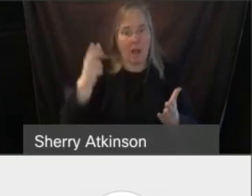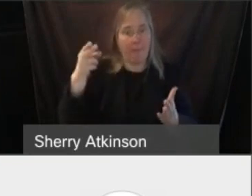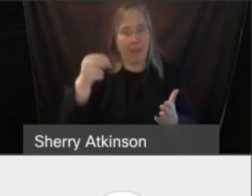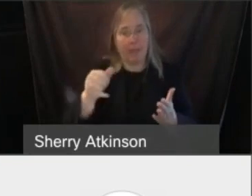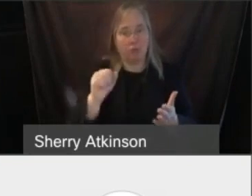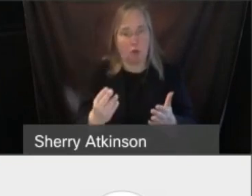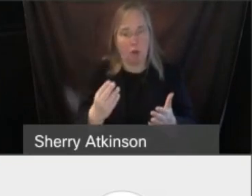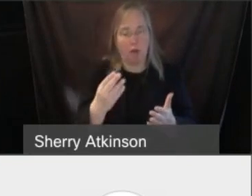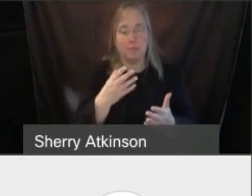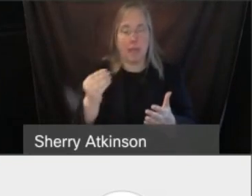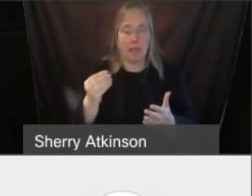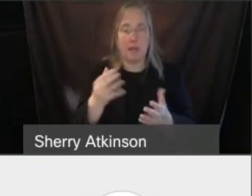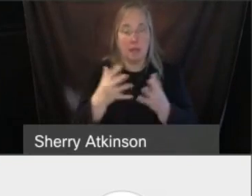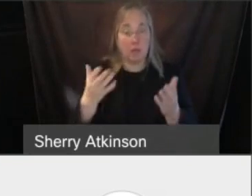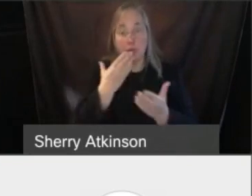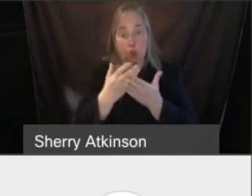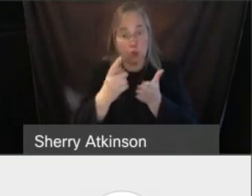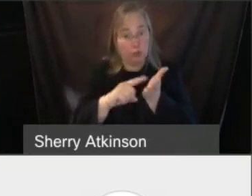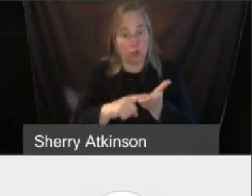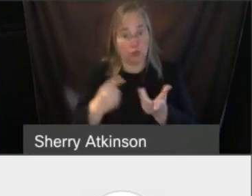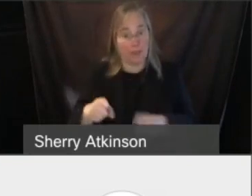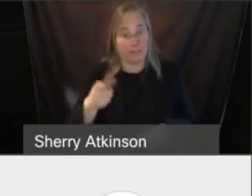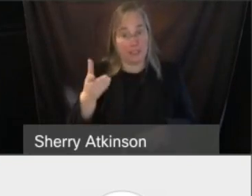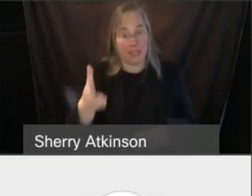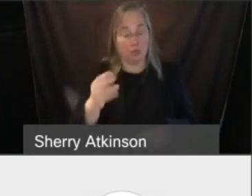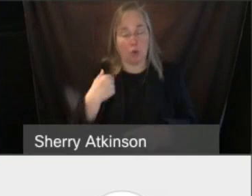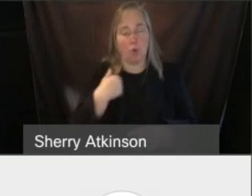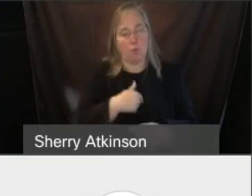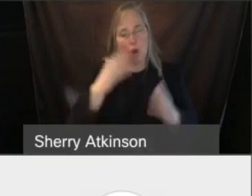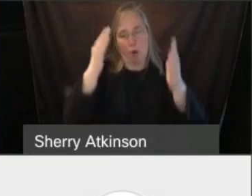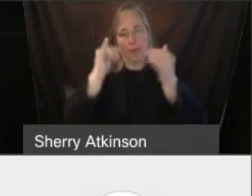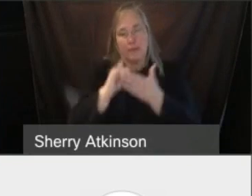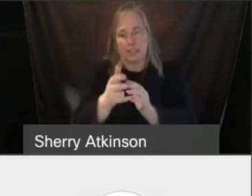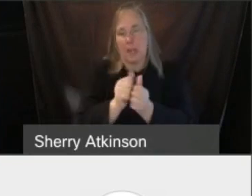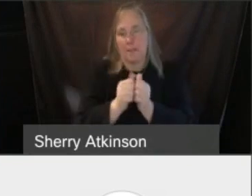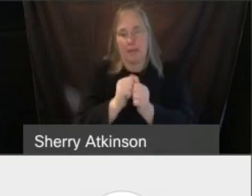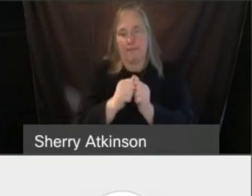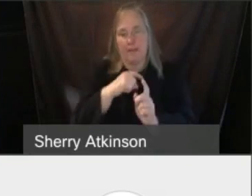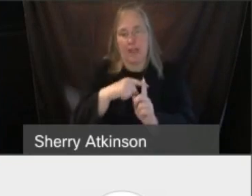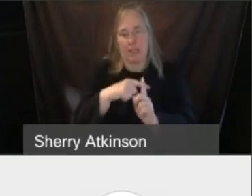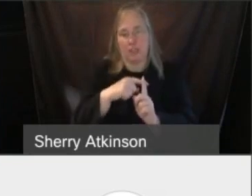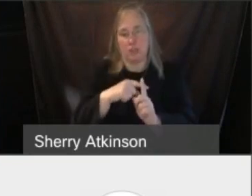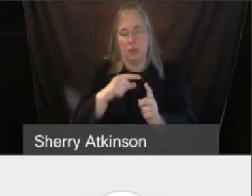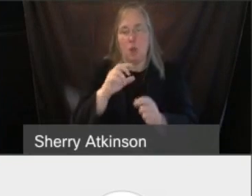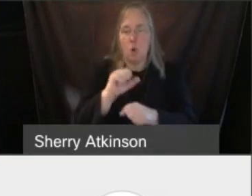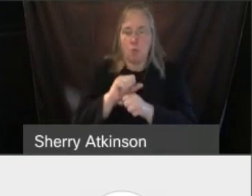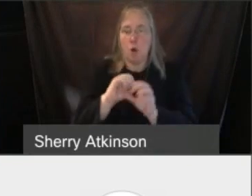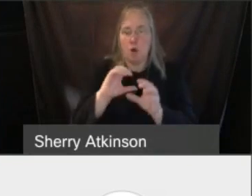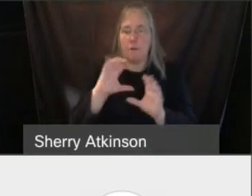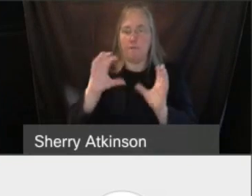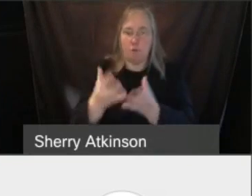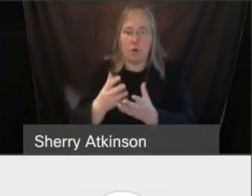lot of good research there. So we're hoping that its competitive advantage with its workforce talent and the work that it